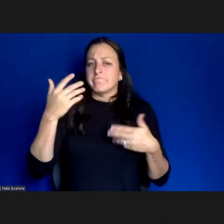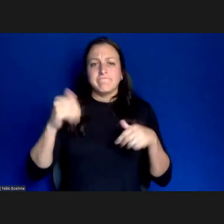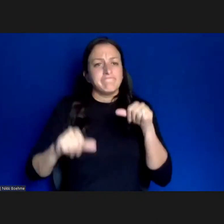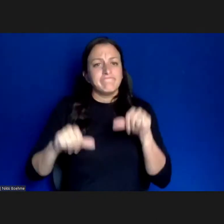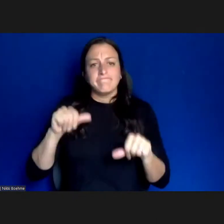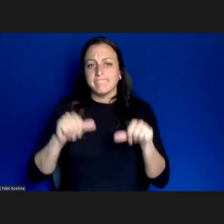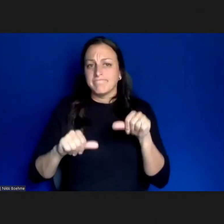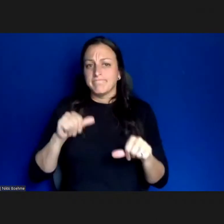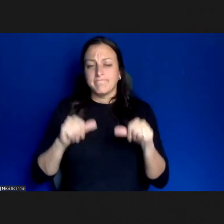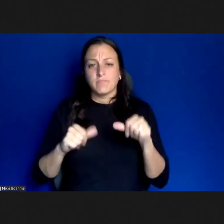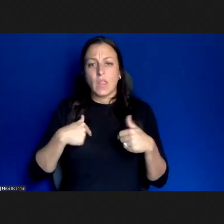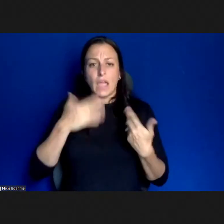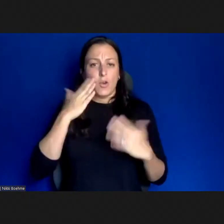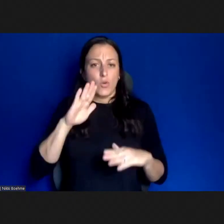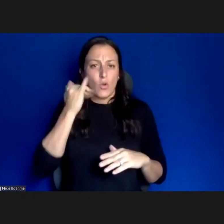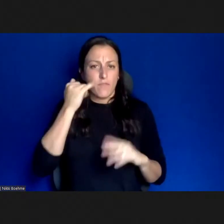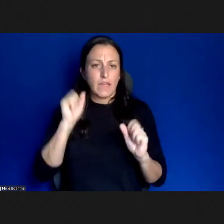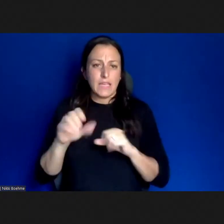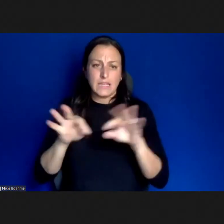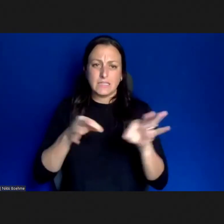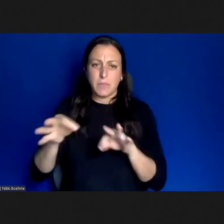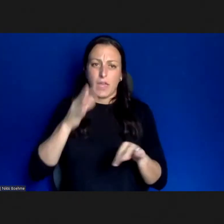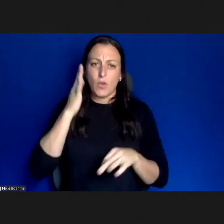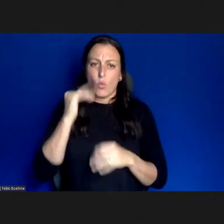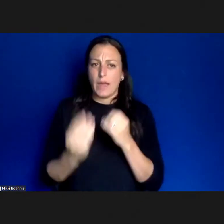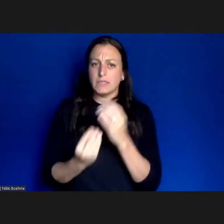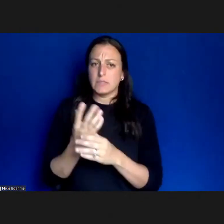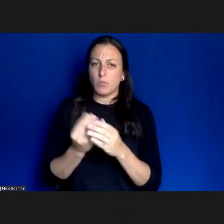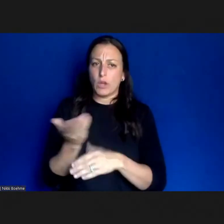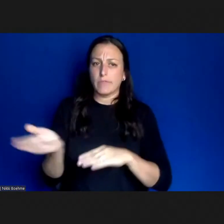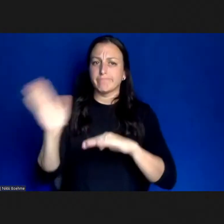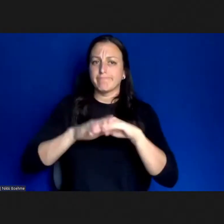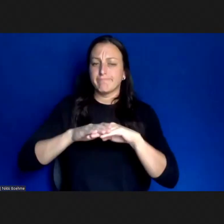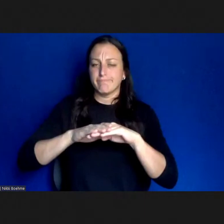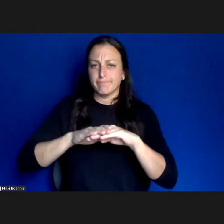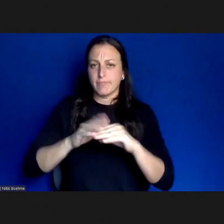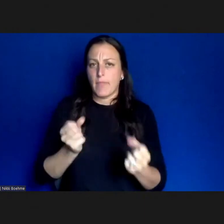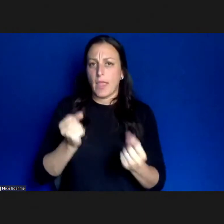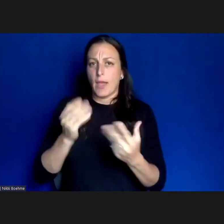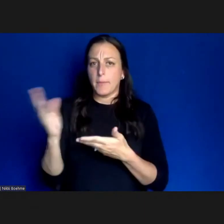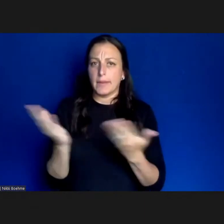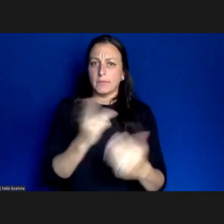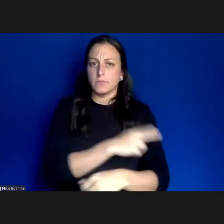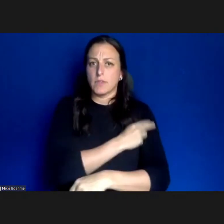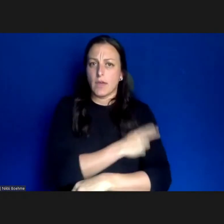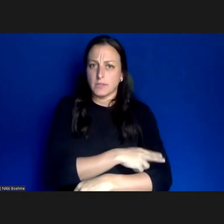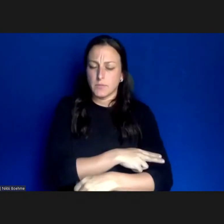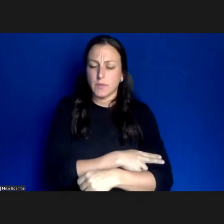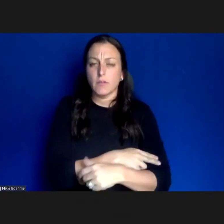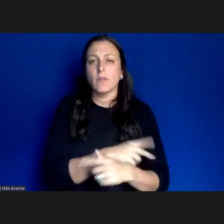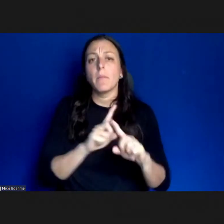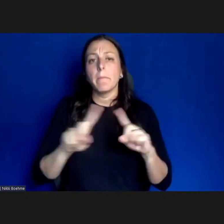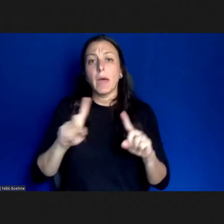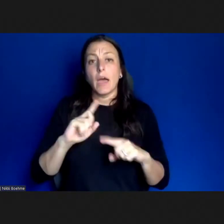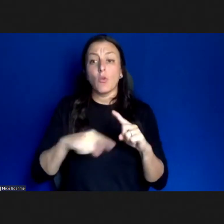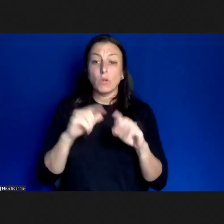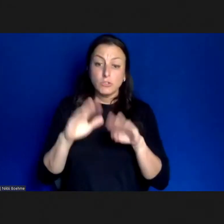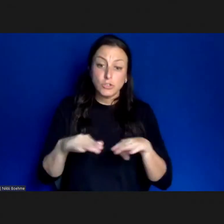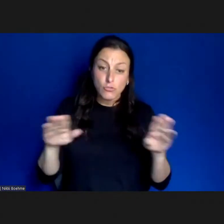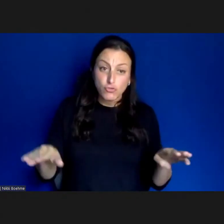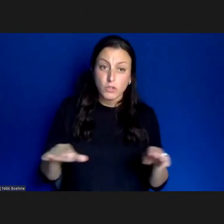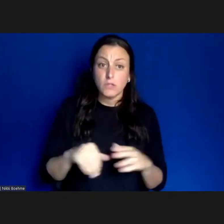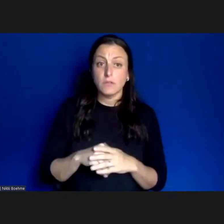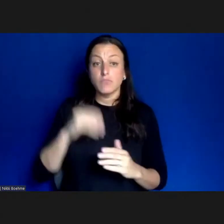I can explain the spring increase. I would say that whenever children, adults, families are